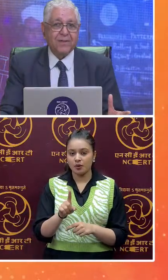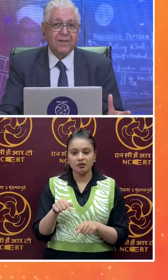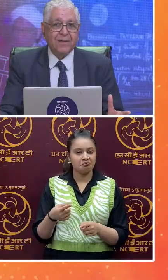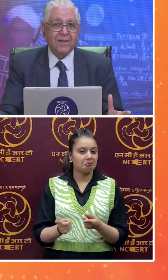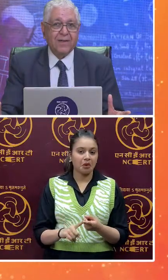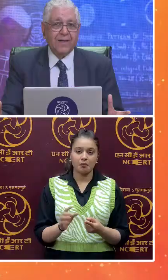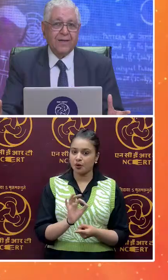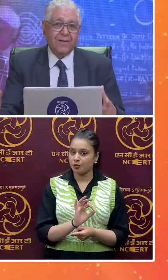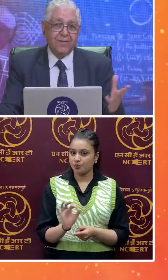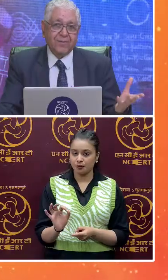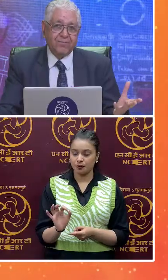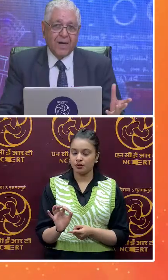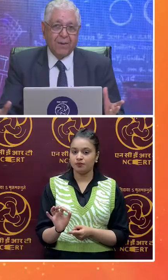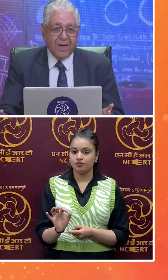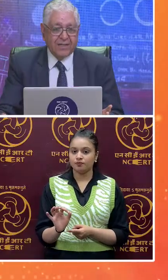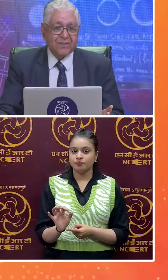happen.